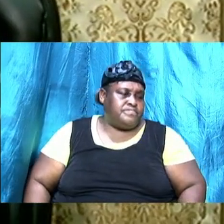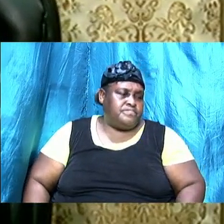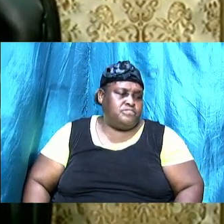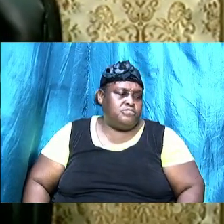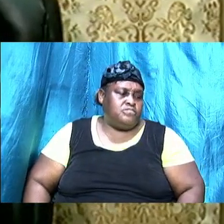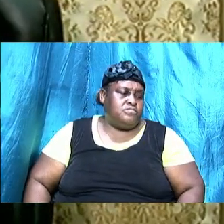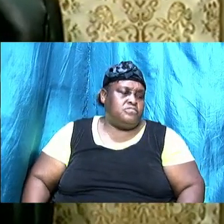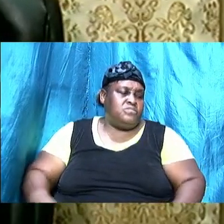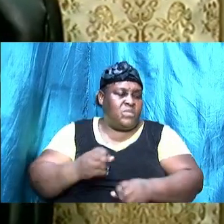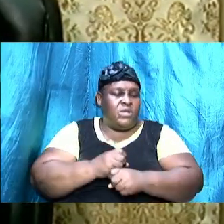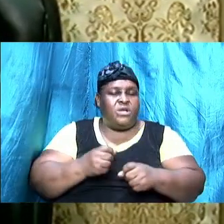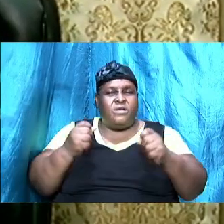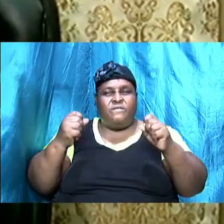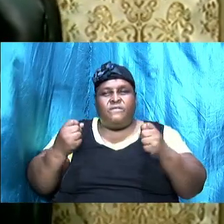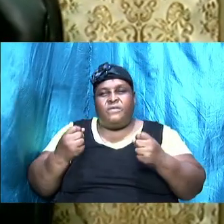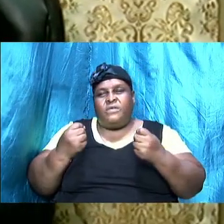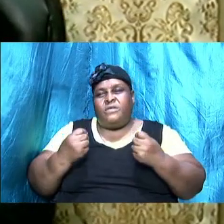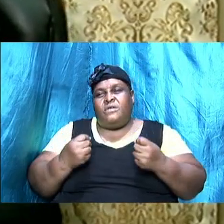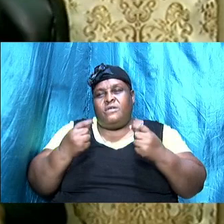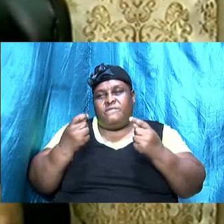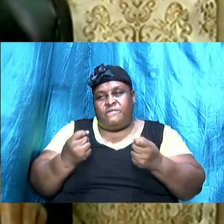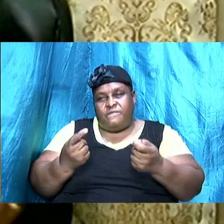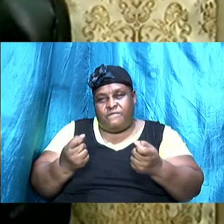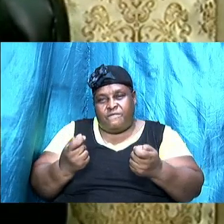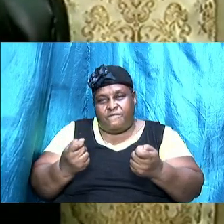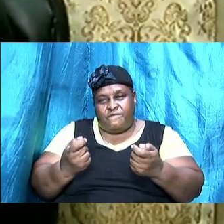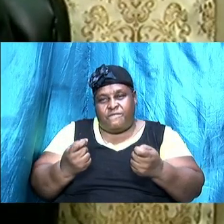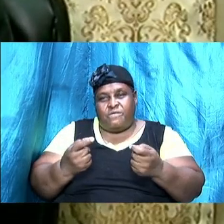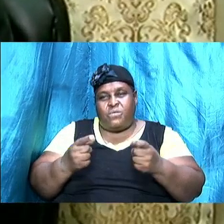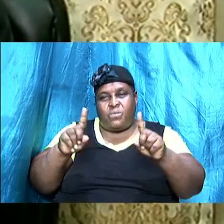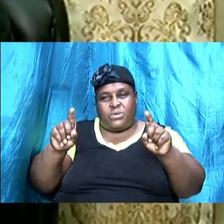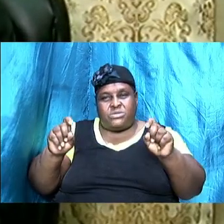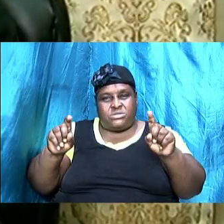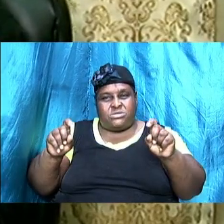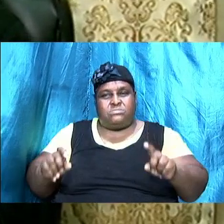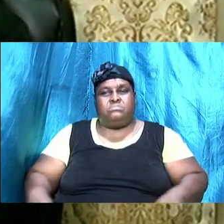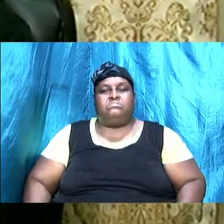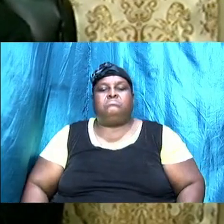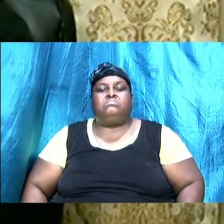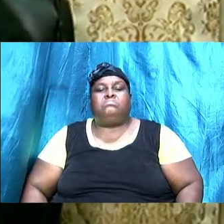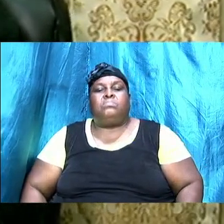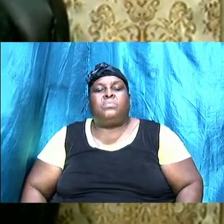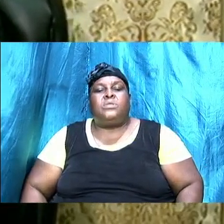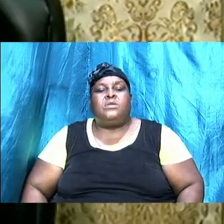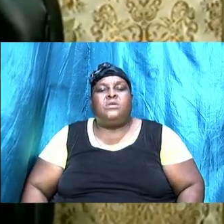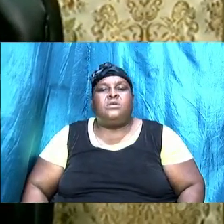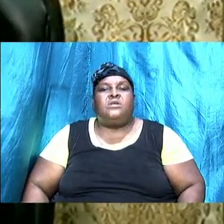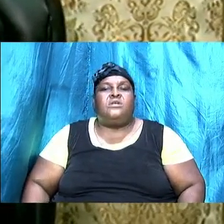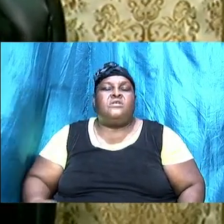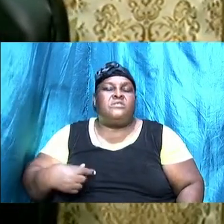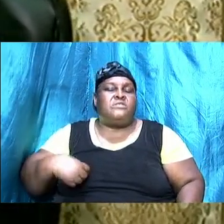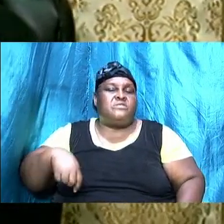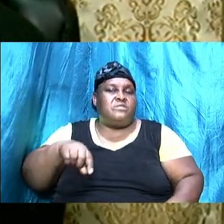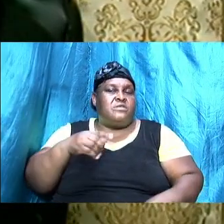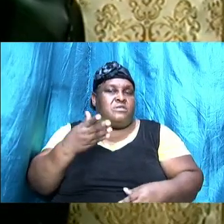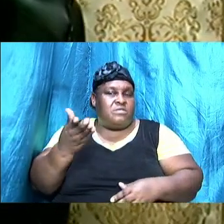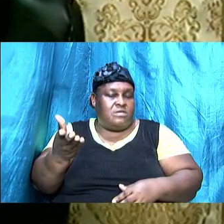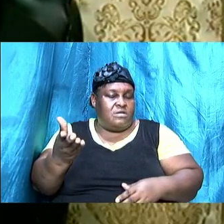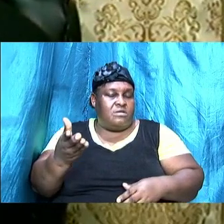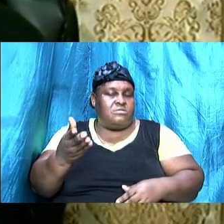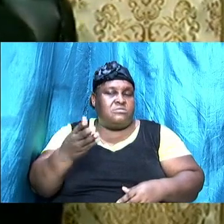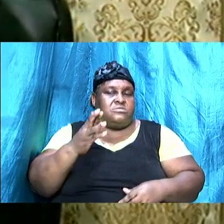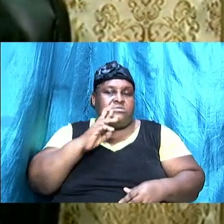let me take a few questions, saints of God, because I, you know, these are legitimate. Folks have written some, a lot have sent them to